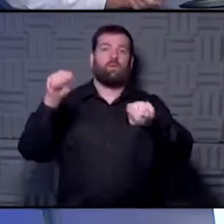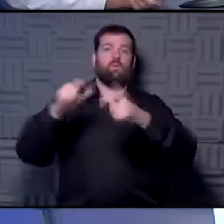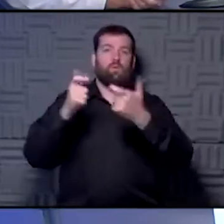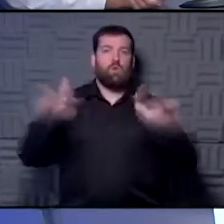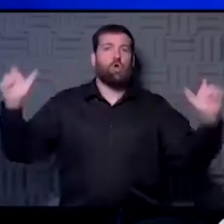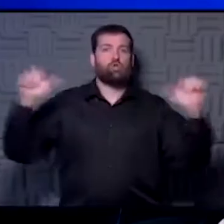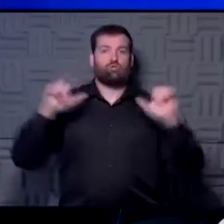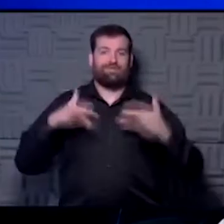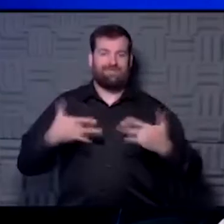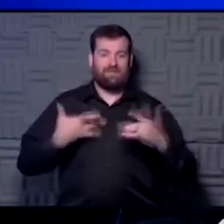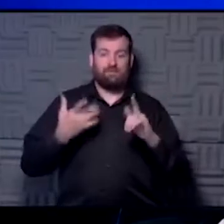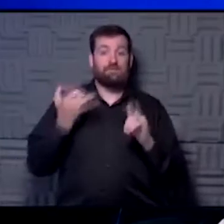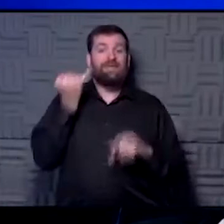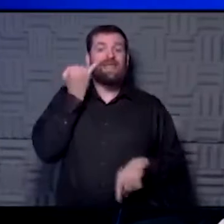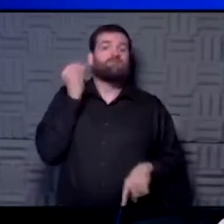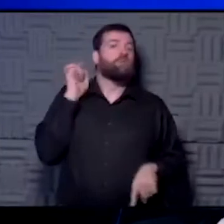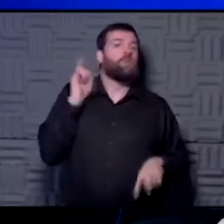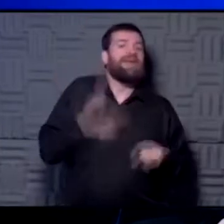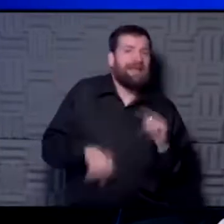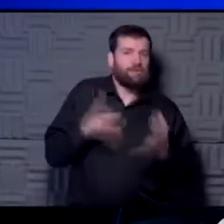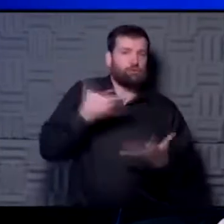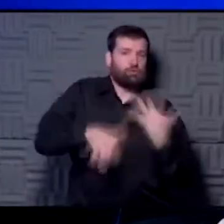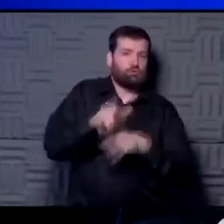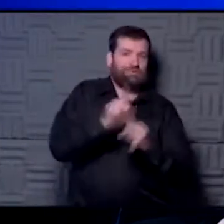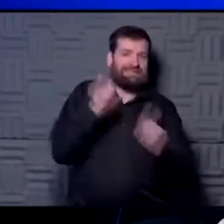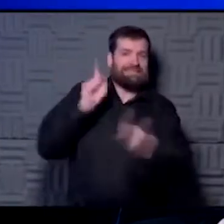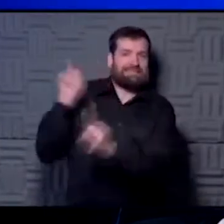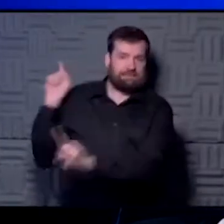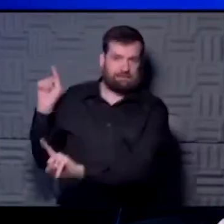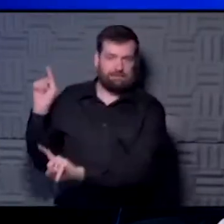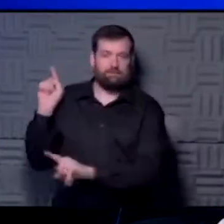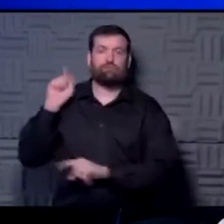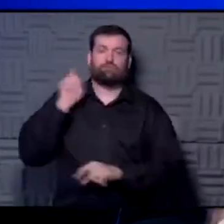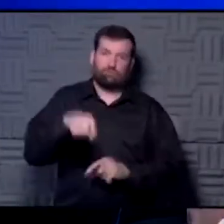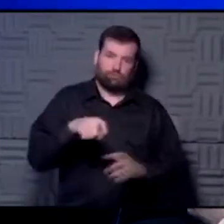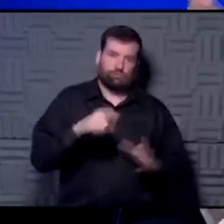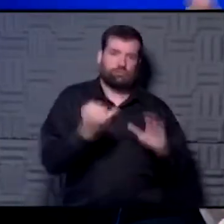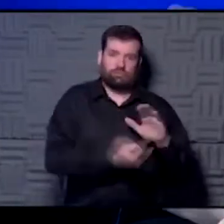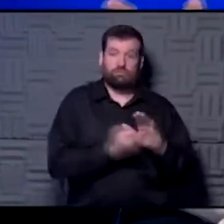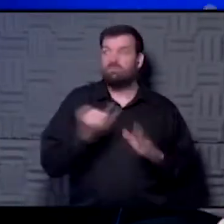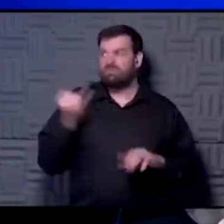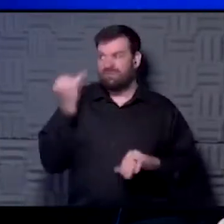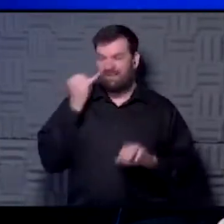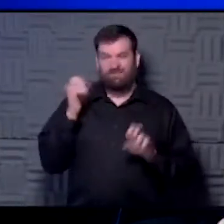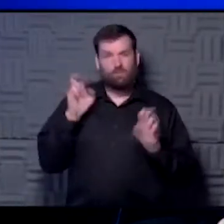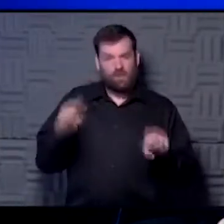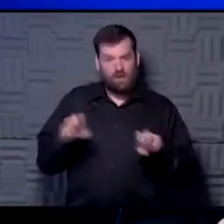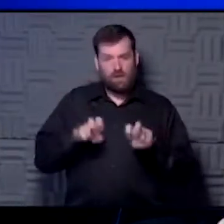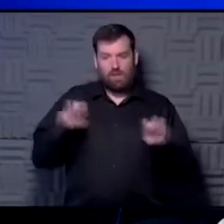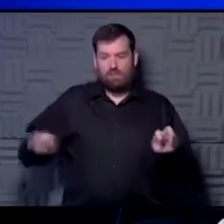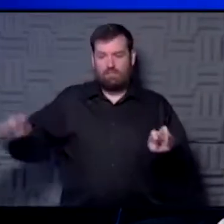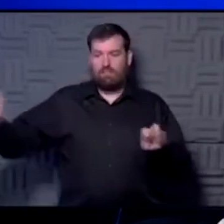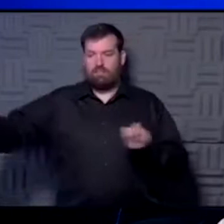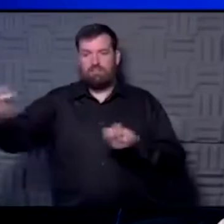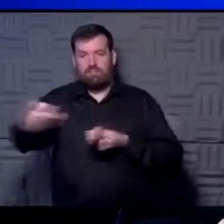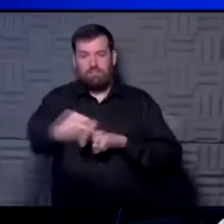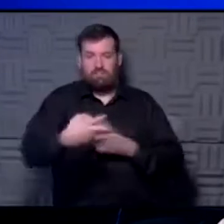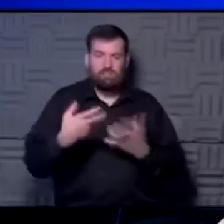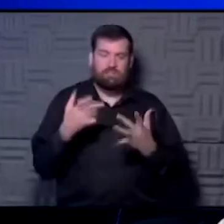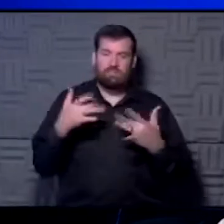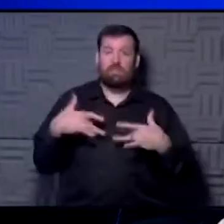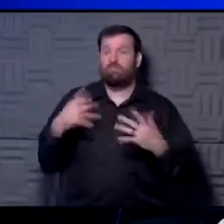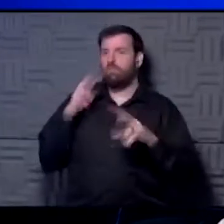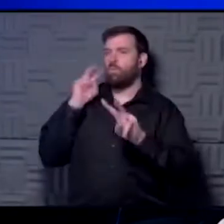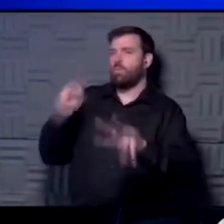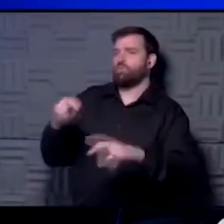but if you can't socially distance at the large event, that's when you should quarantine. Right. Because if you go and you're able to socially distance, which I was